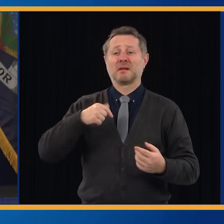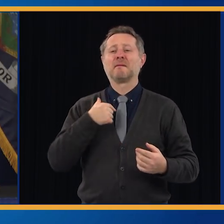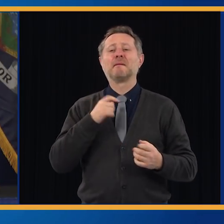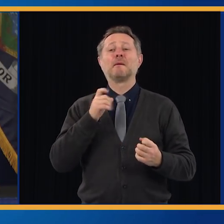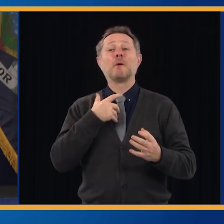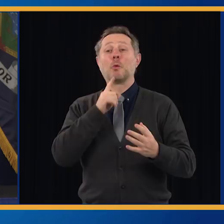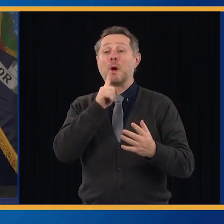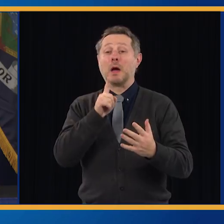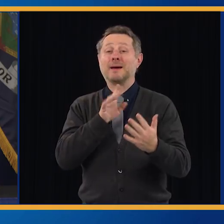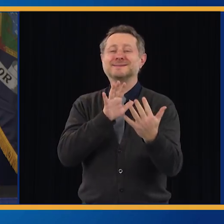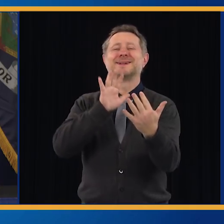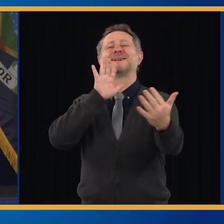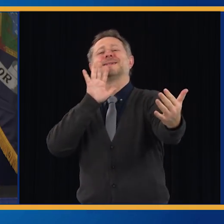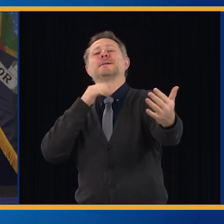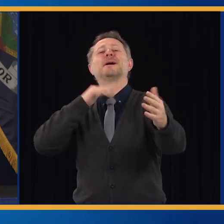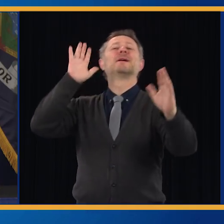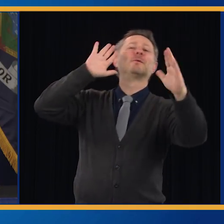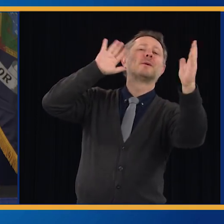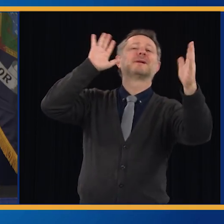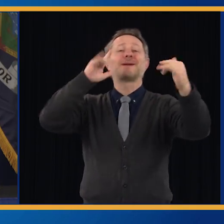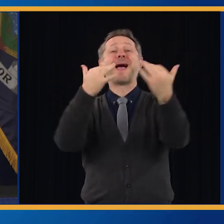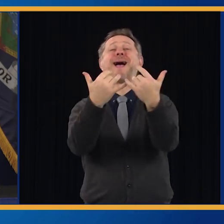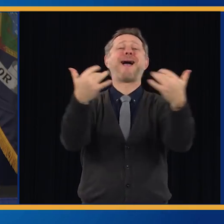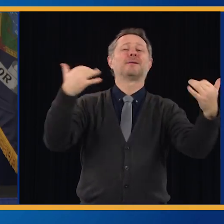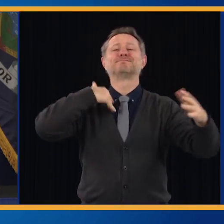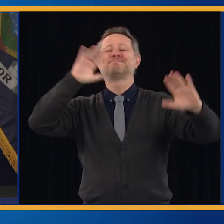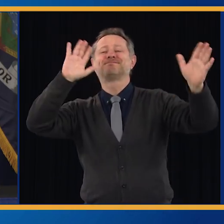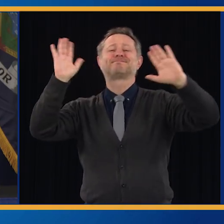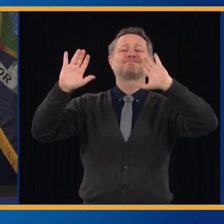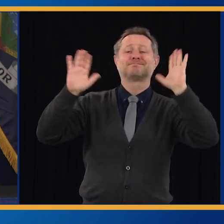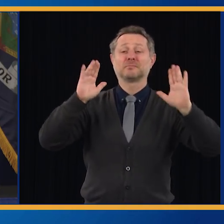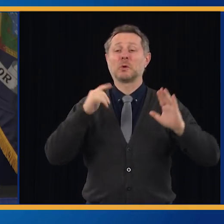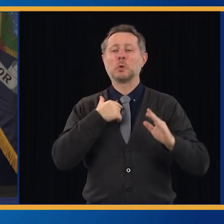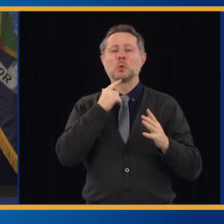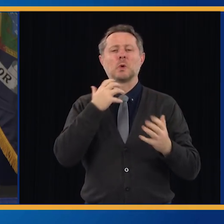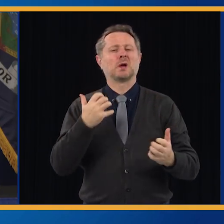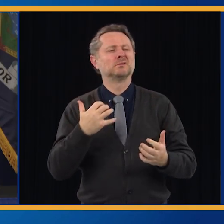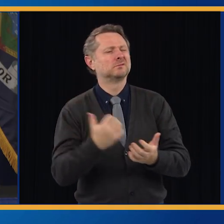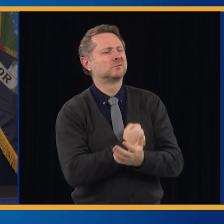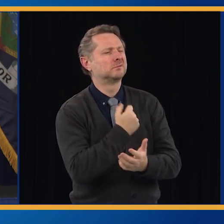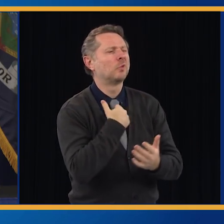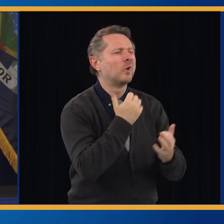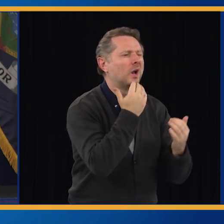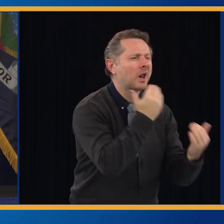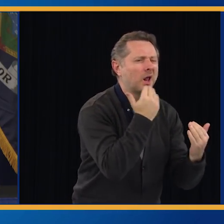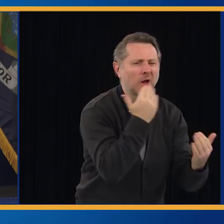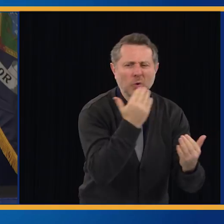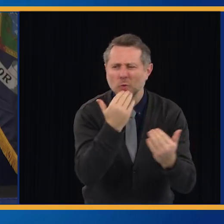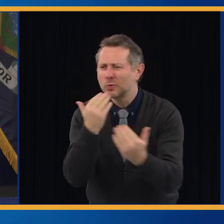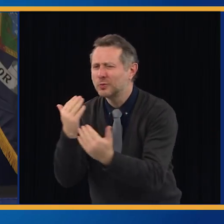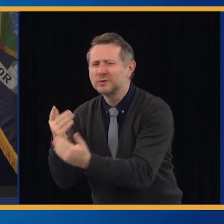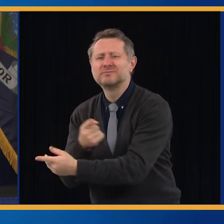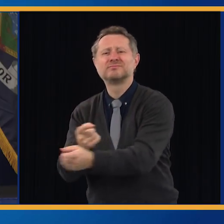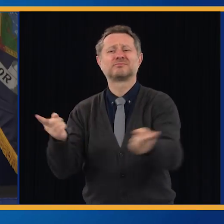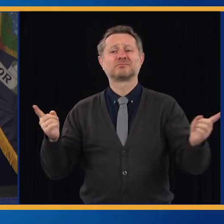distance. But I wanted to say thank you for all they've done here. They also sent a team down to New York